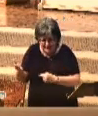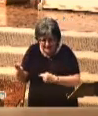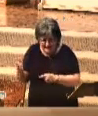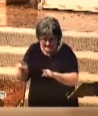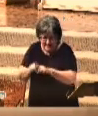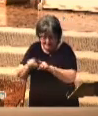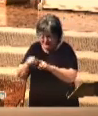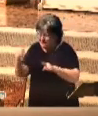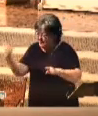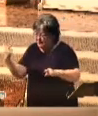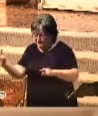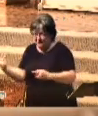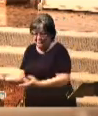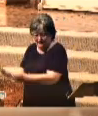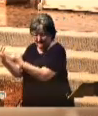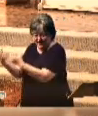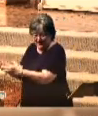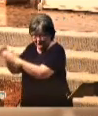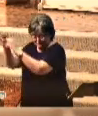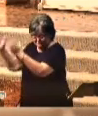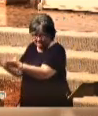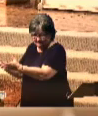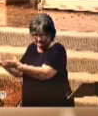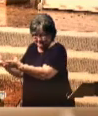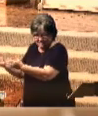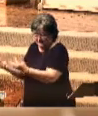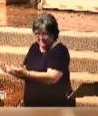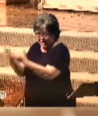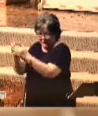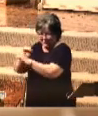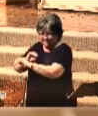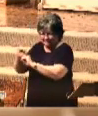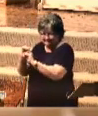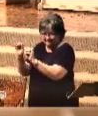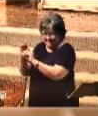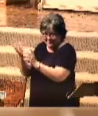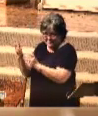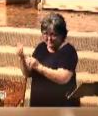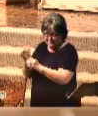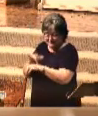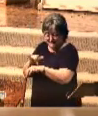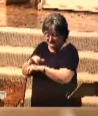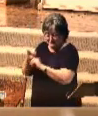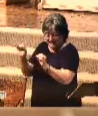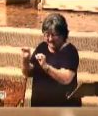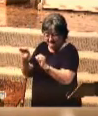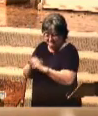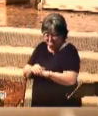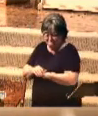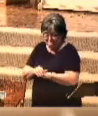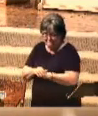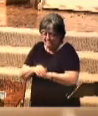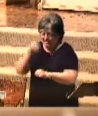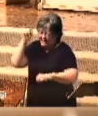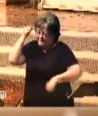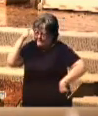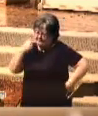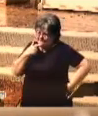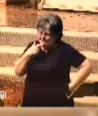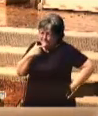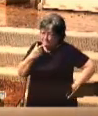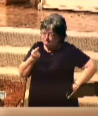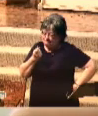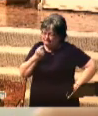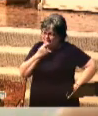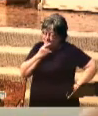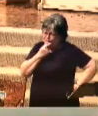Shadrach, Meshach, and Abednego, that the fires did not harm them. We know that for a fact. And so the government decided that they thought,